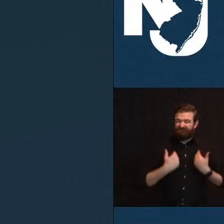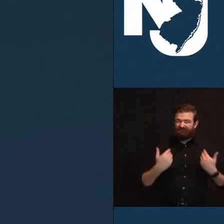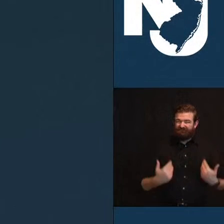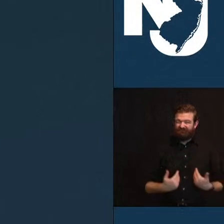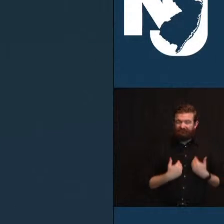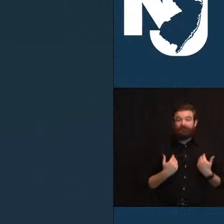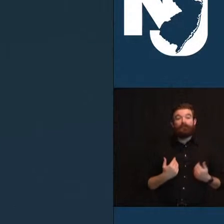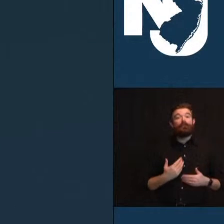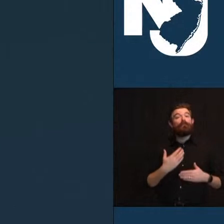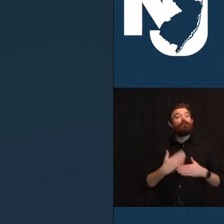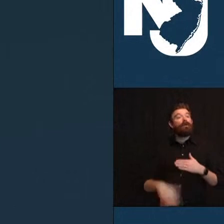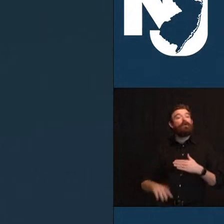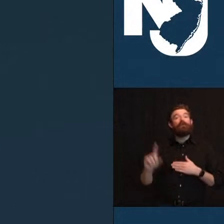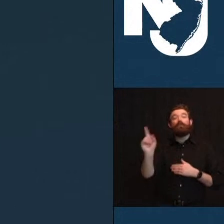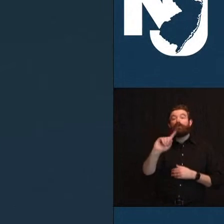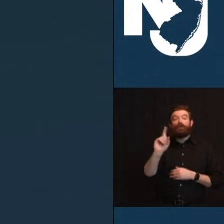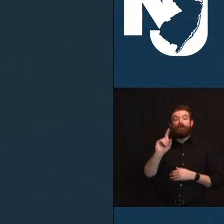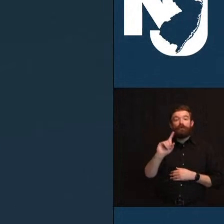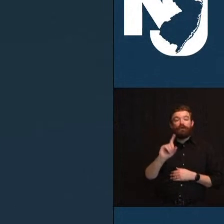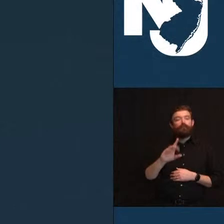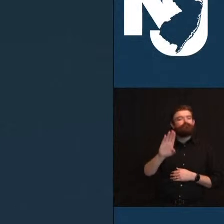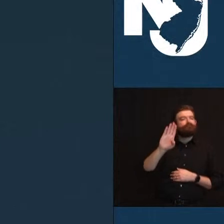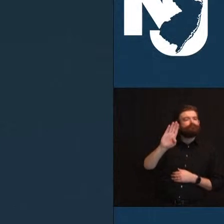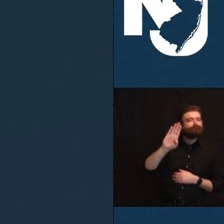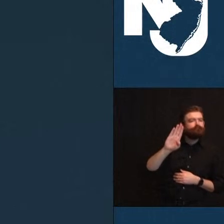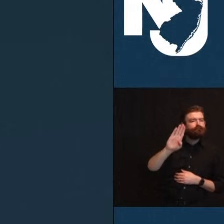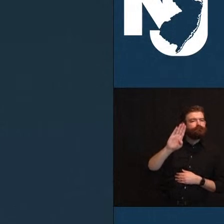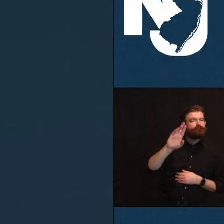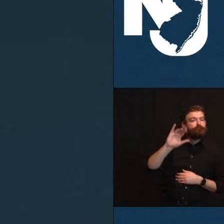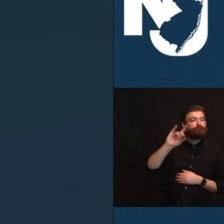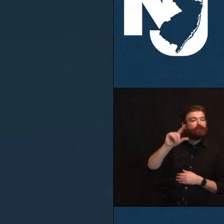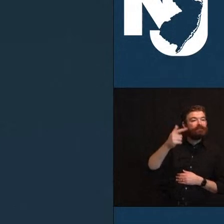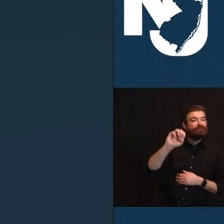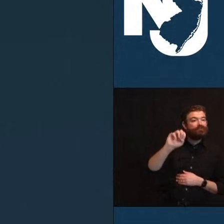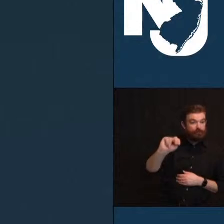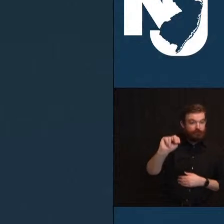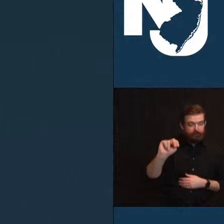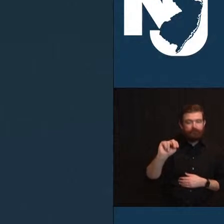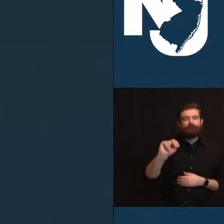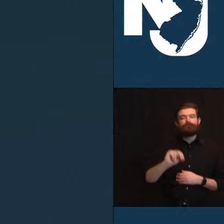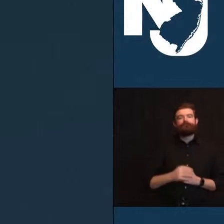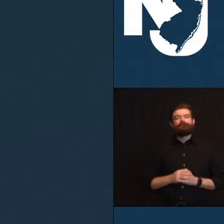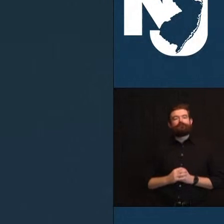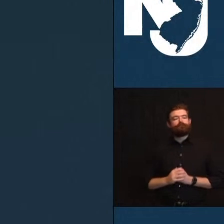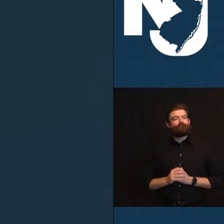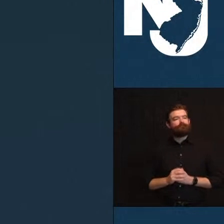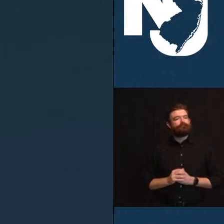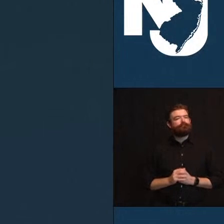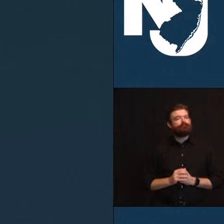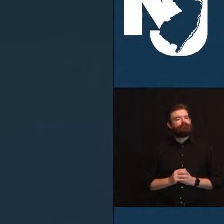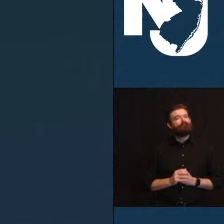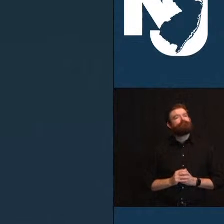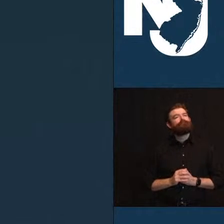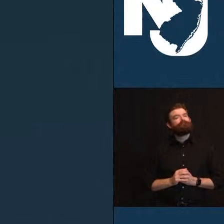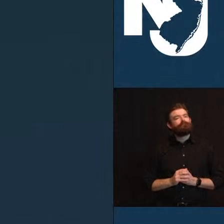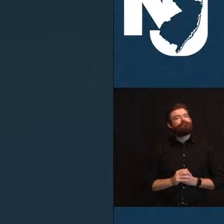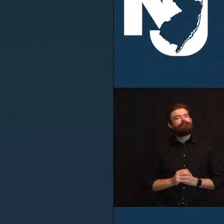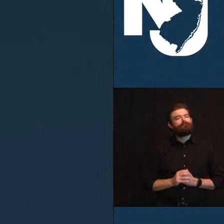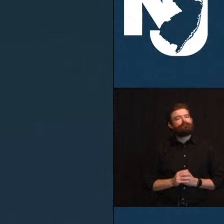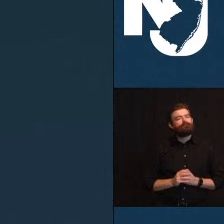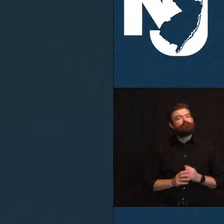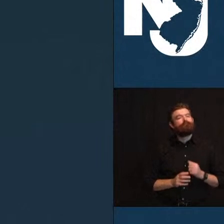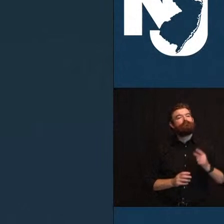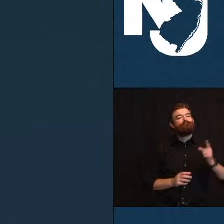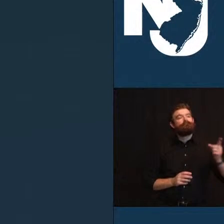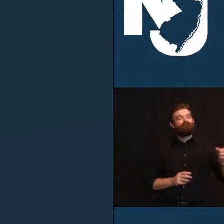Cumberland Regional High School, advanced his education at Cumberland County College, and had been employed by the New Jersey Department of Corrections